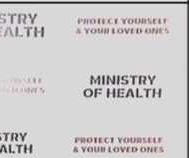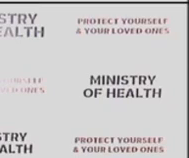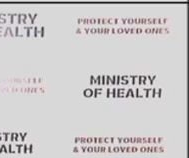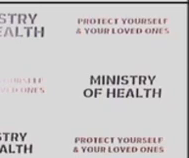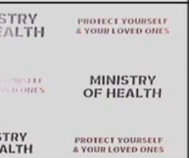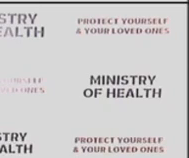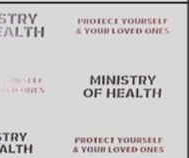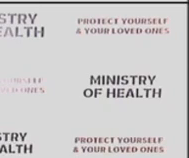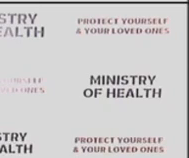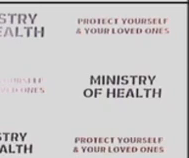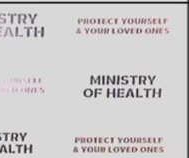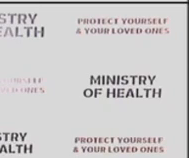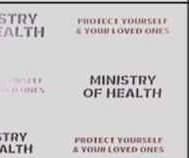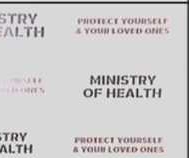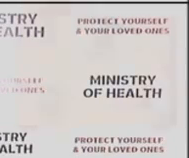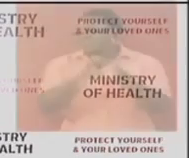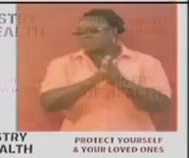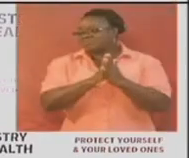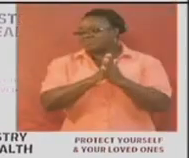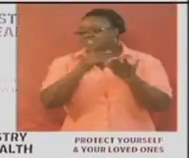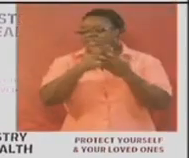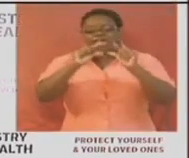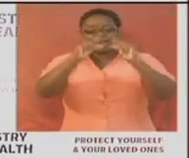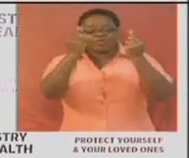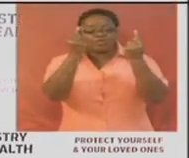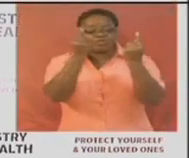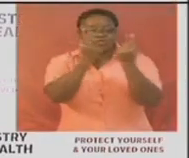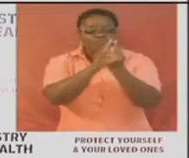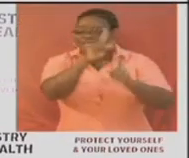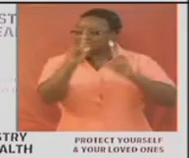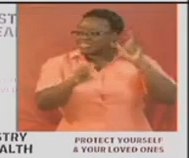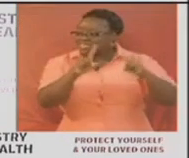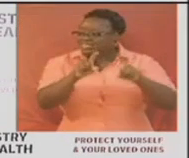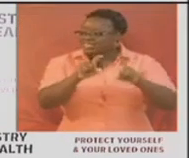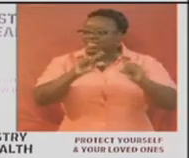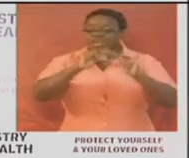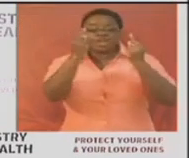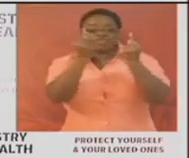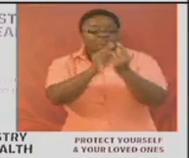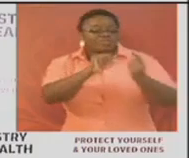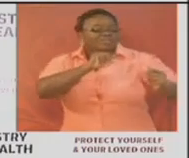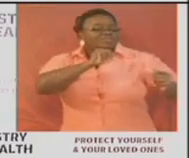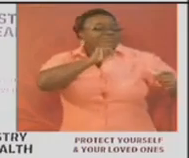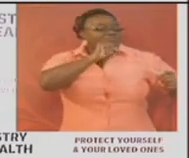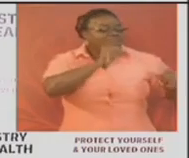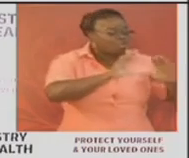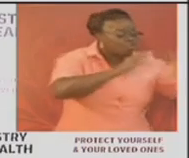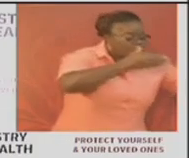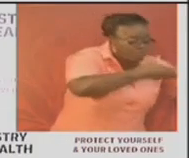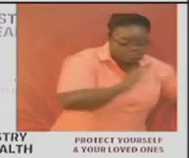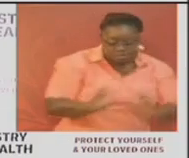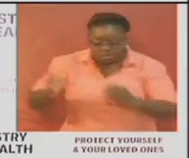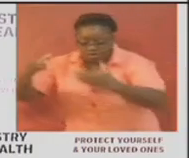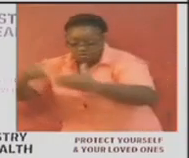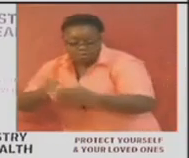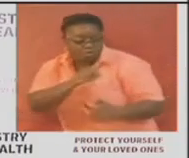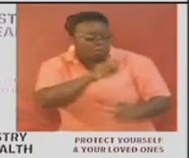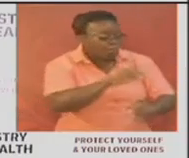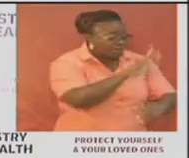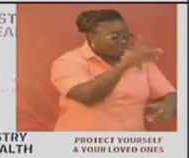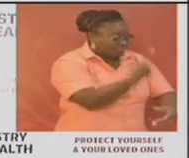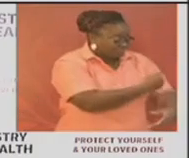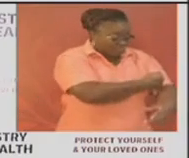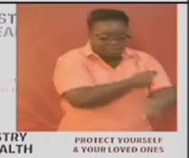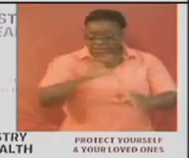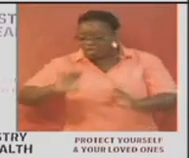trials have done is that they have a group that are vaccinated and a group that are not vaccinated, and with the COVID vaccine.